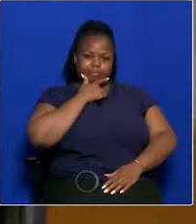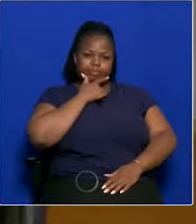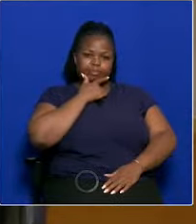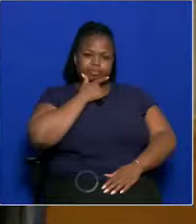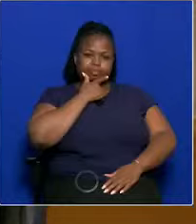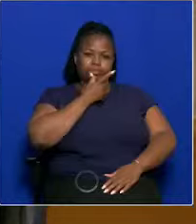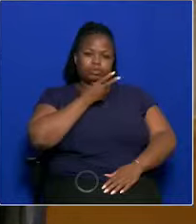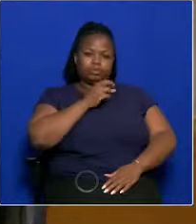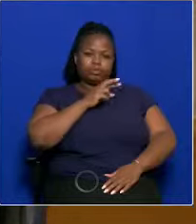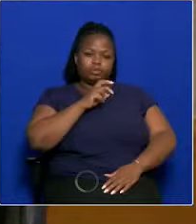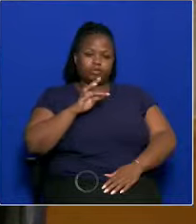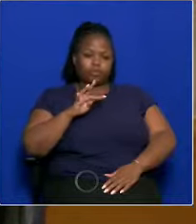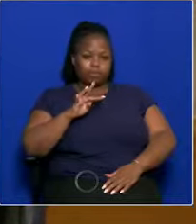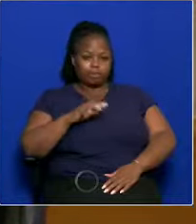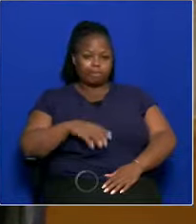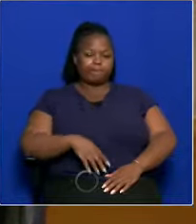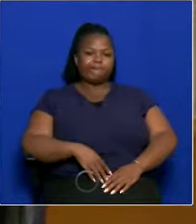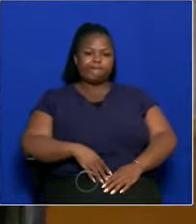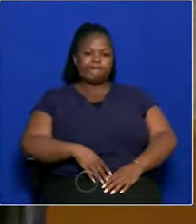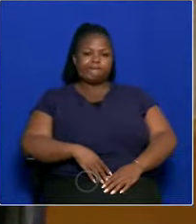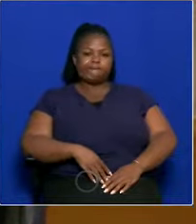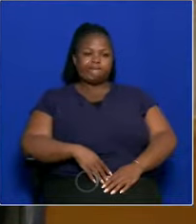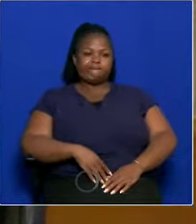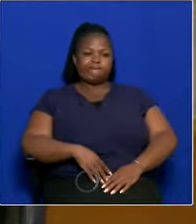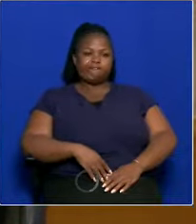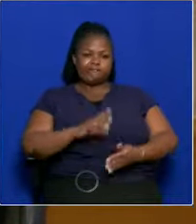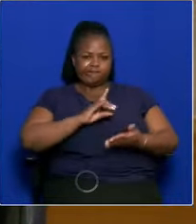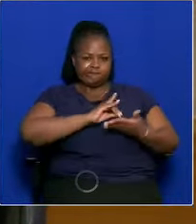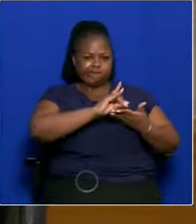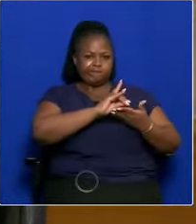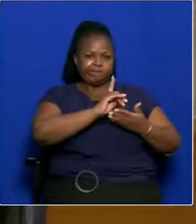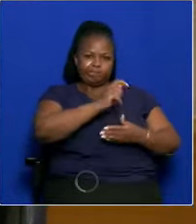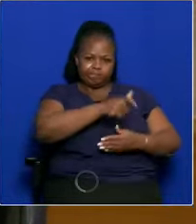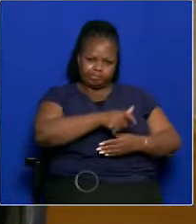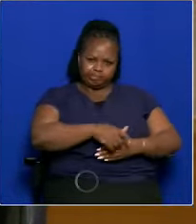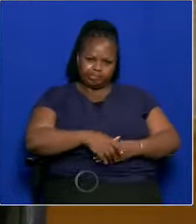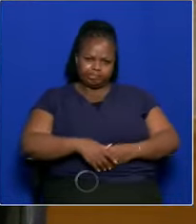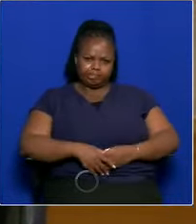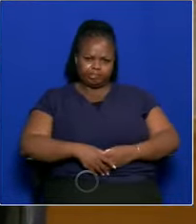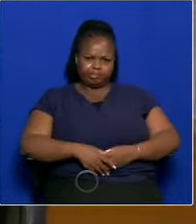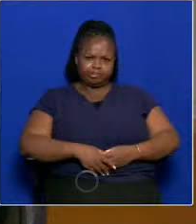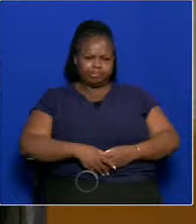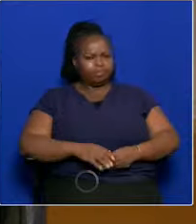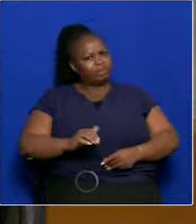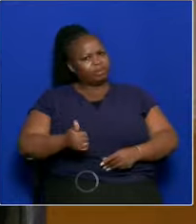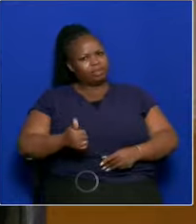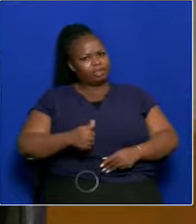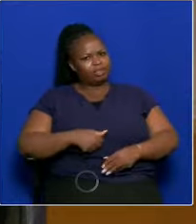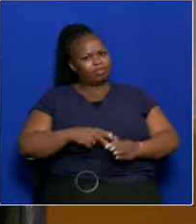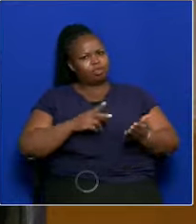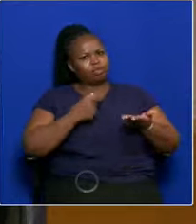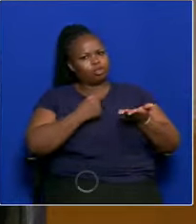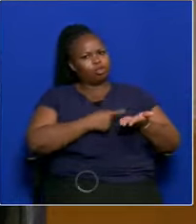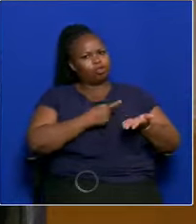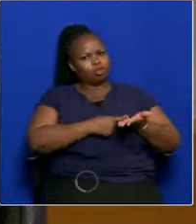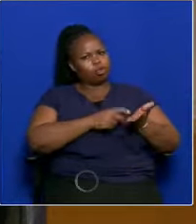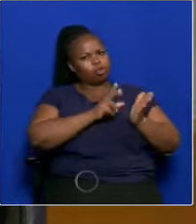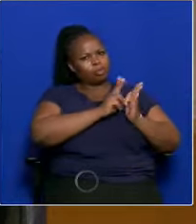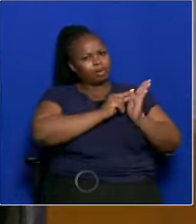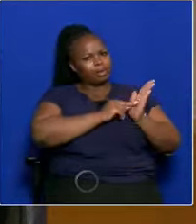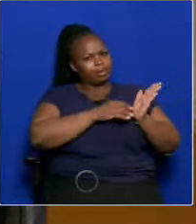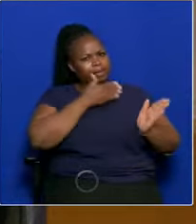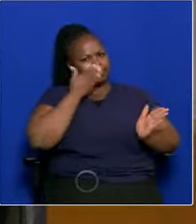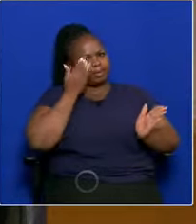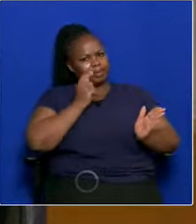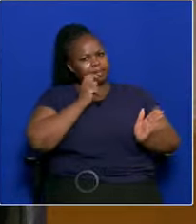2024, had been paid in cash. Obviously, there will then be no record of the cash payment. Your